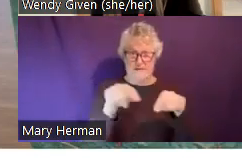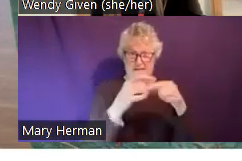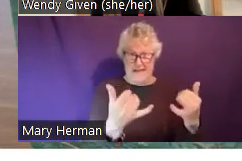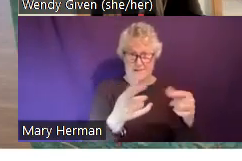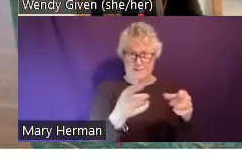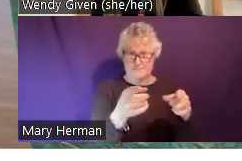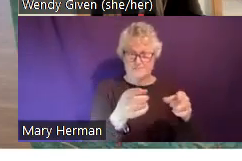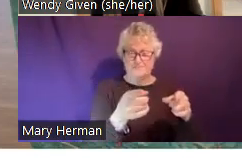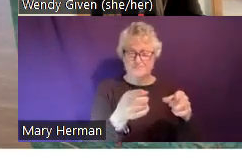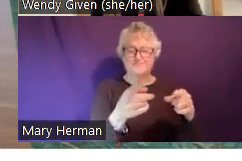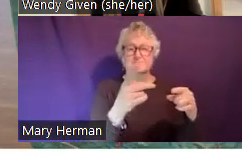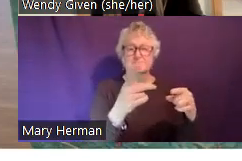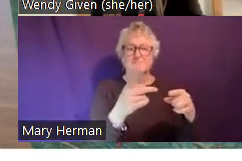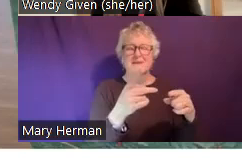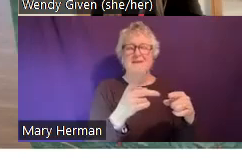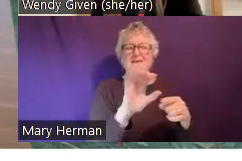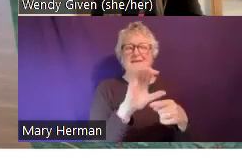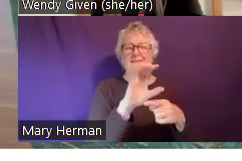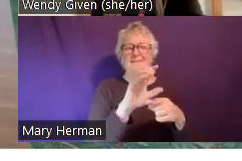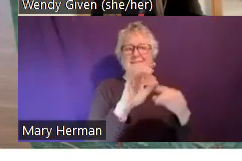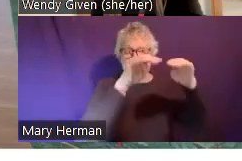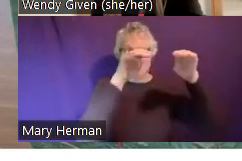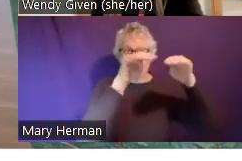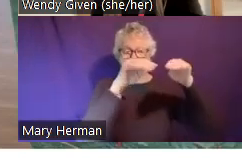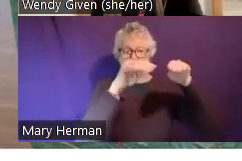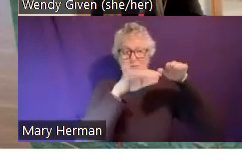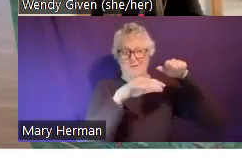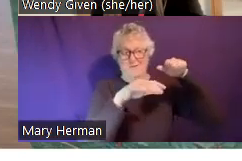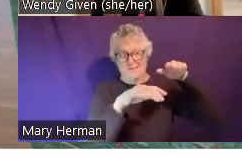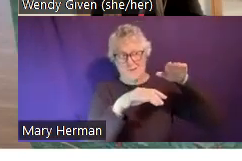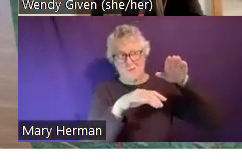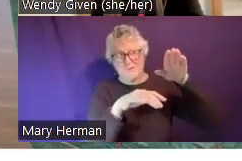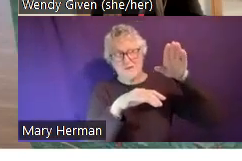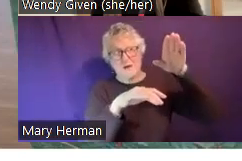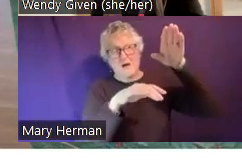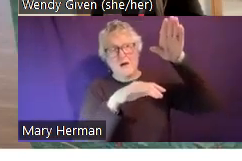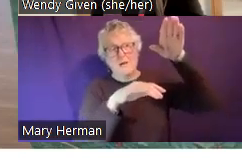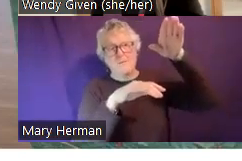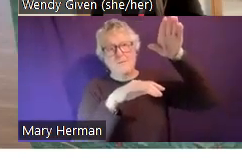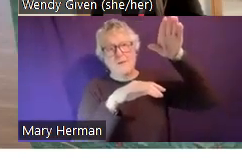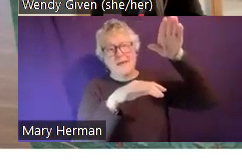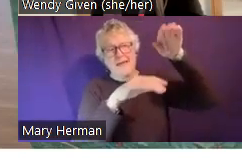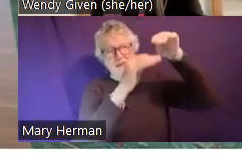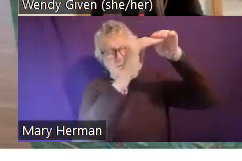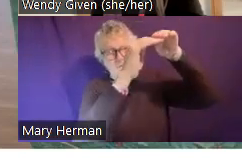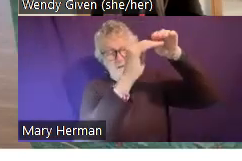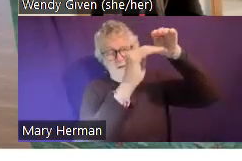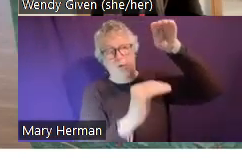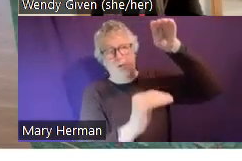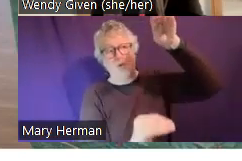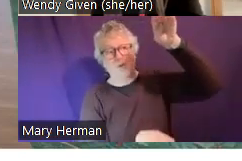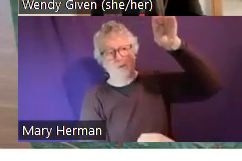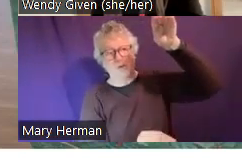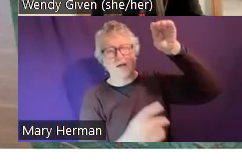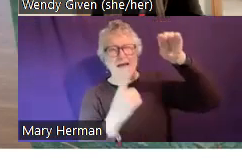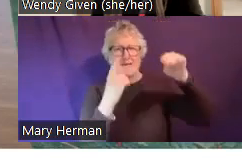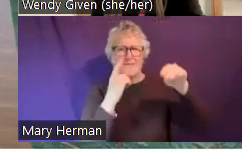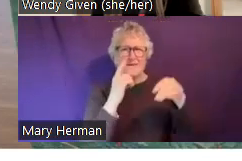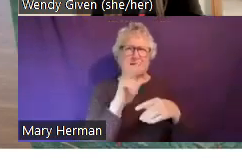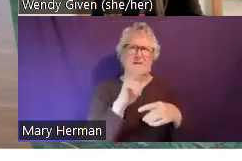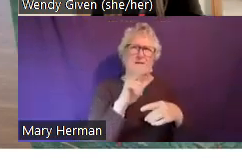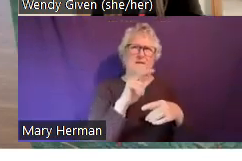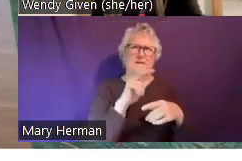ceiling slopes up and sort of opens up even higher. I think, you know, so the 35 feet is